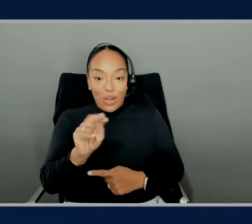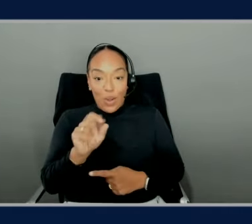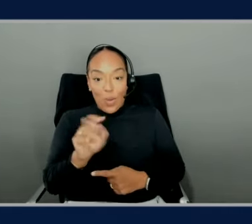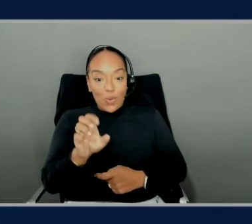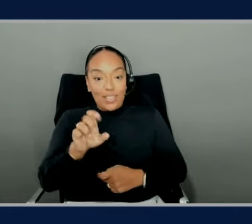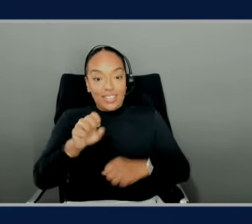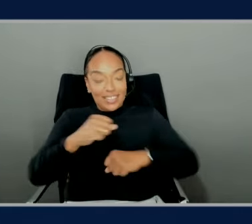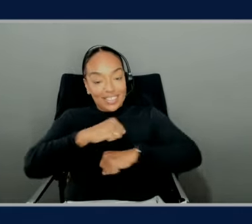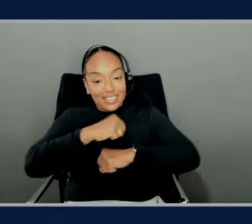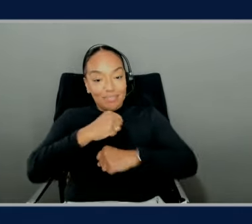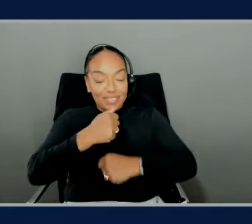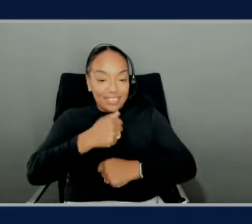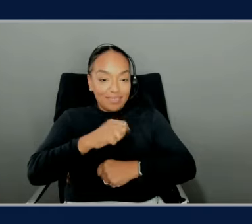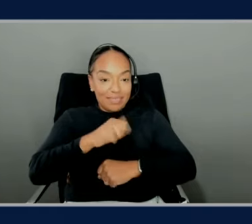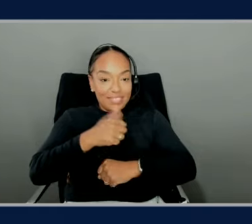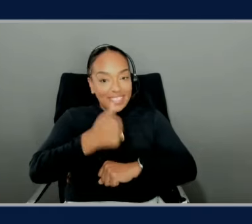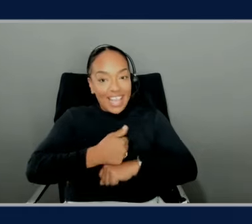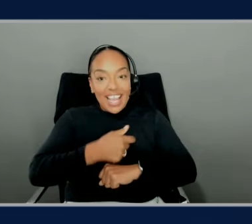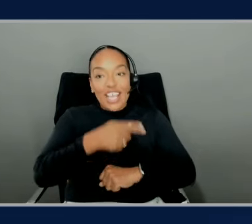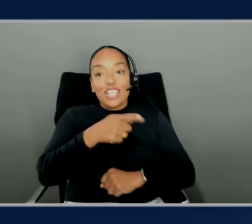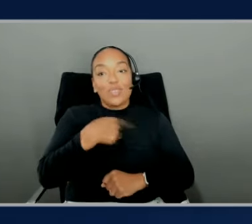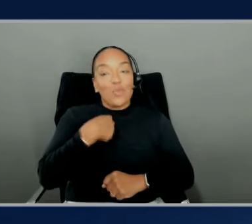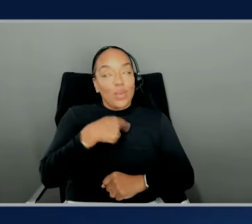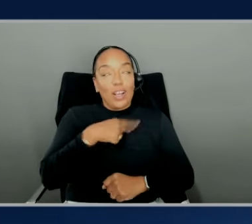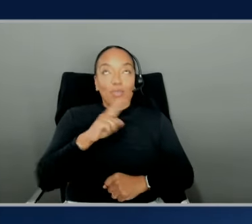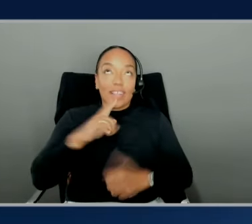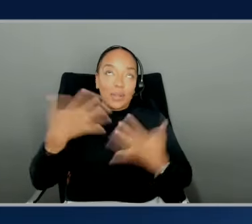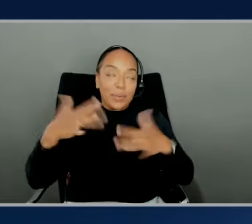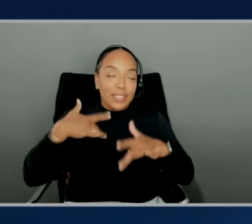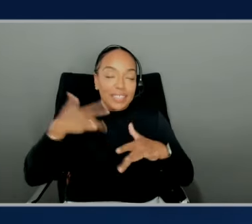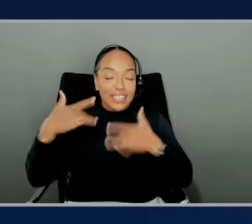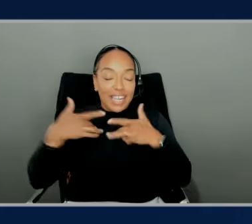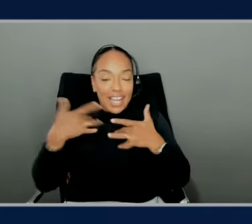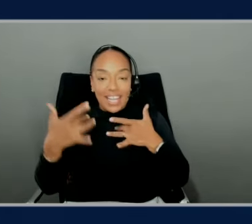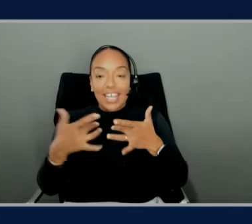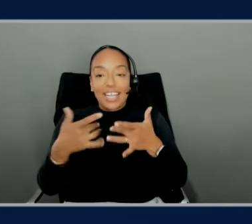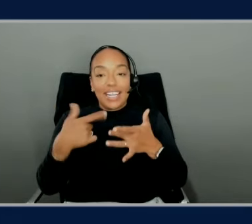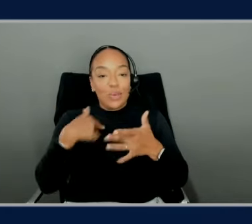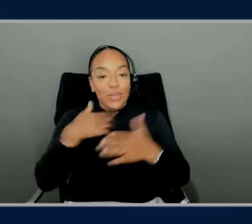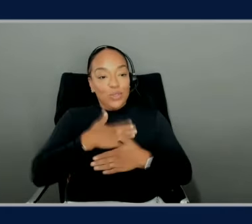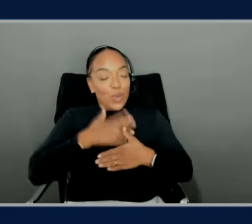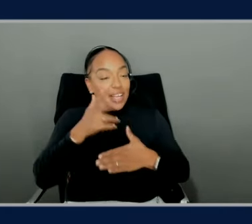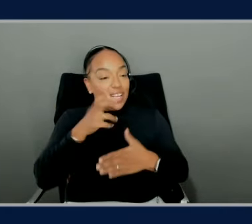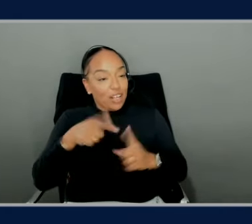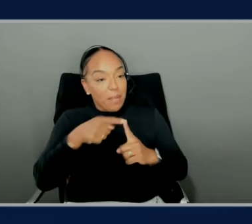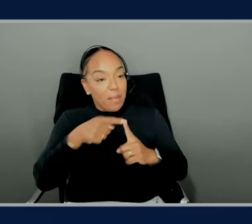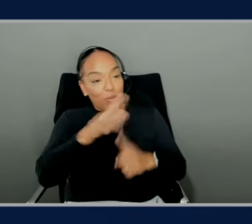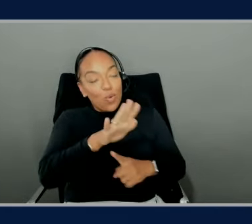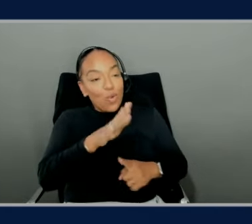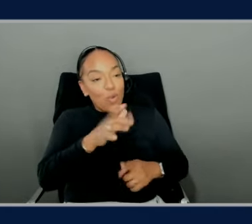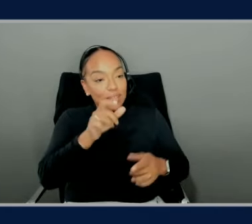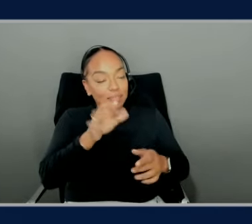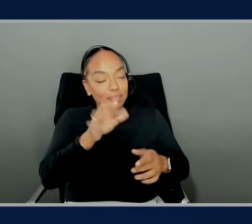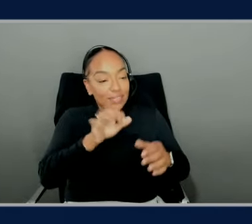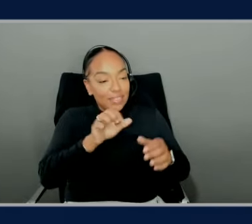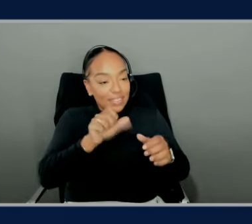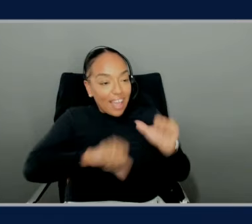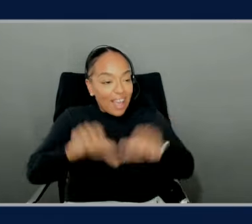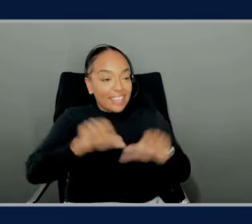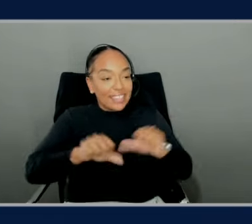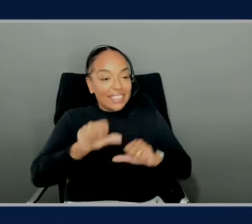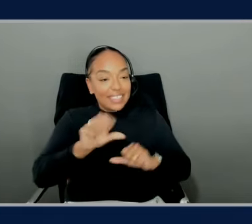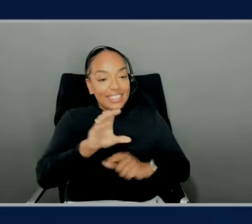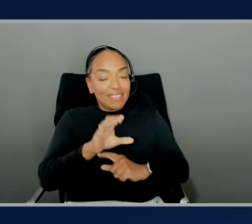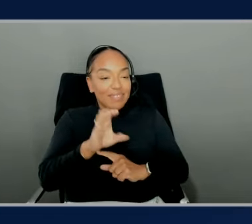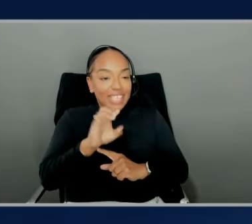On Air. We are so delighted. We enjoyed hearing about your decision science ecosystem, all of the technologies that you're